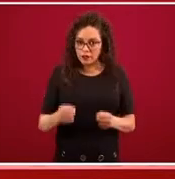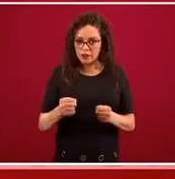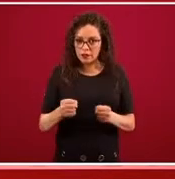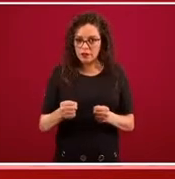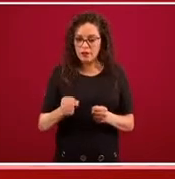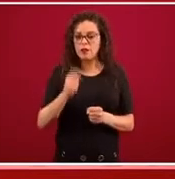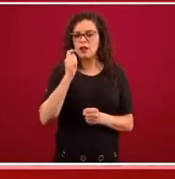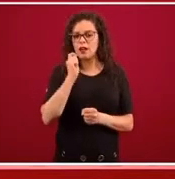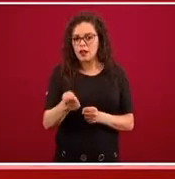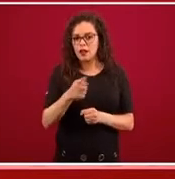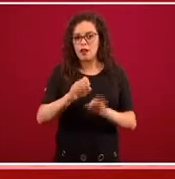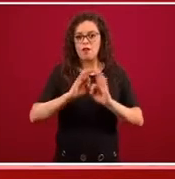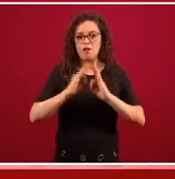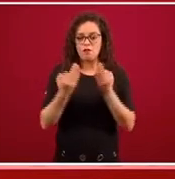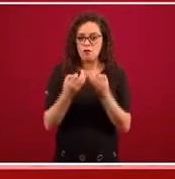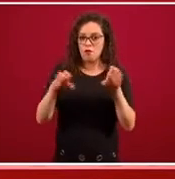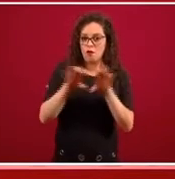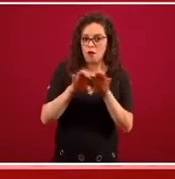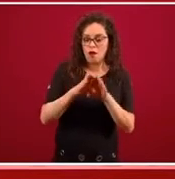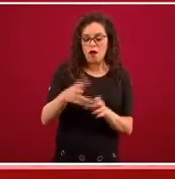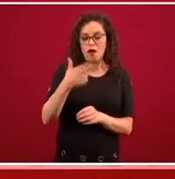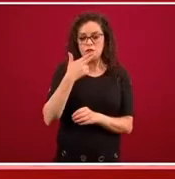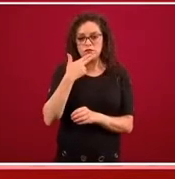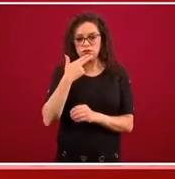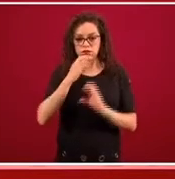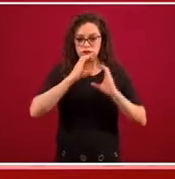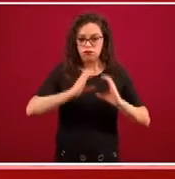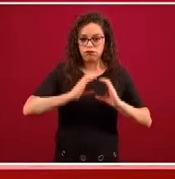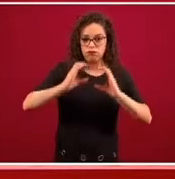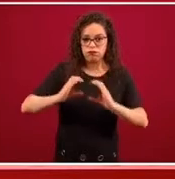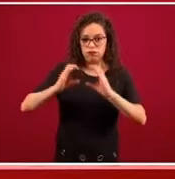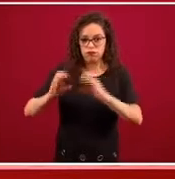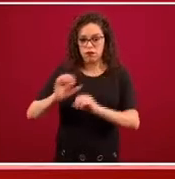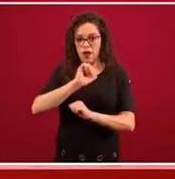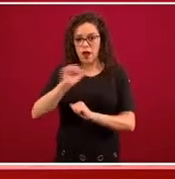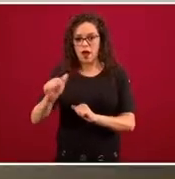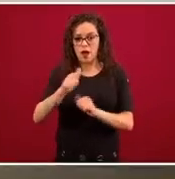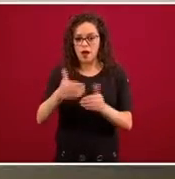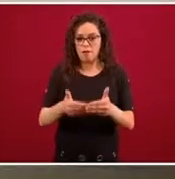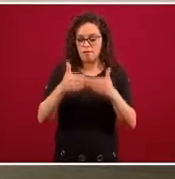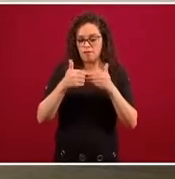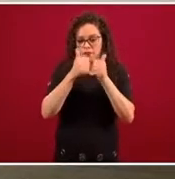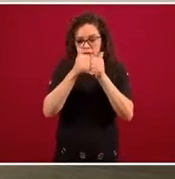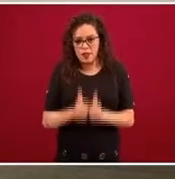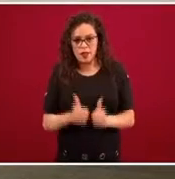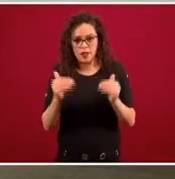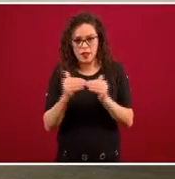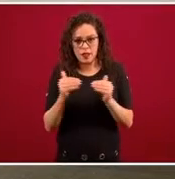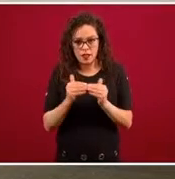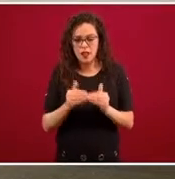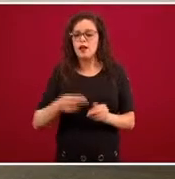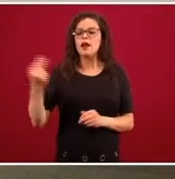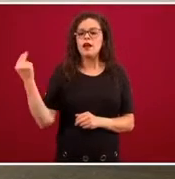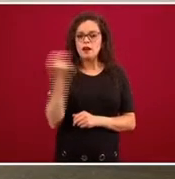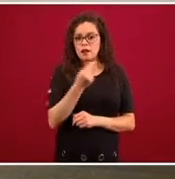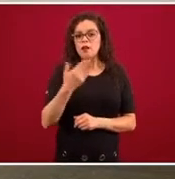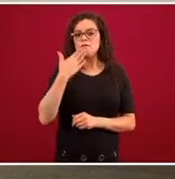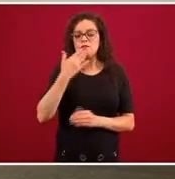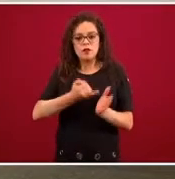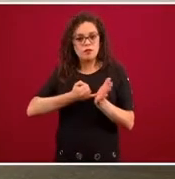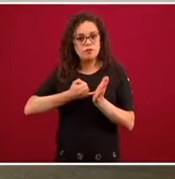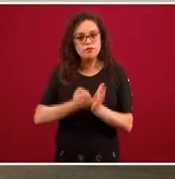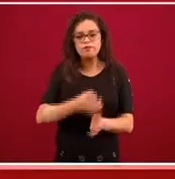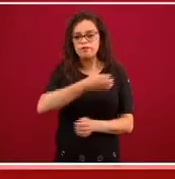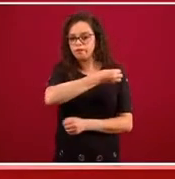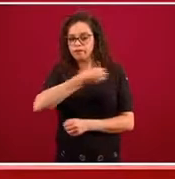the population and you still have a higher transmission rate, something is going on there. And maybe you have to emphasize the abiding of